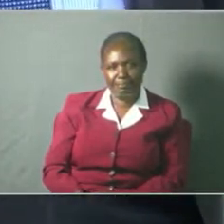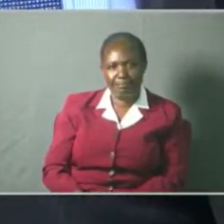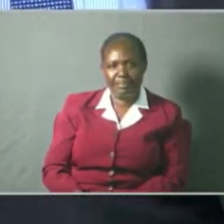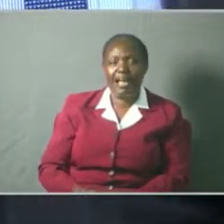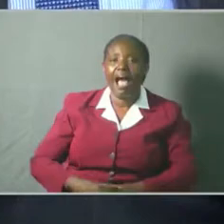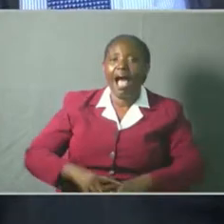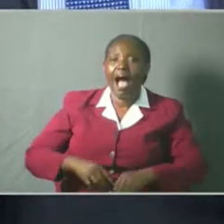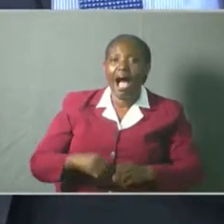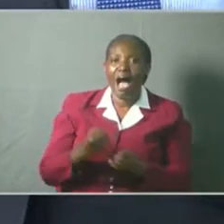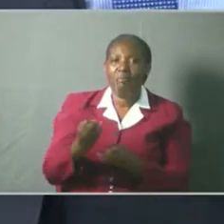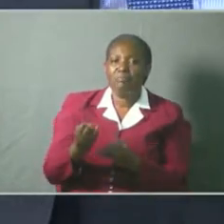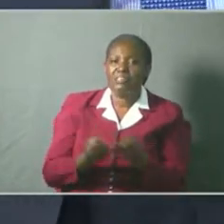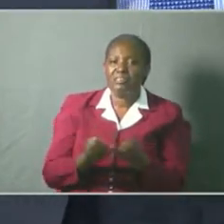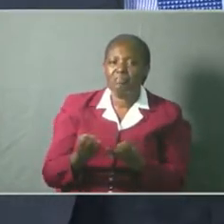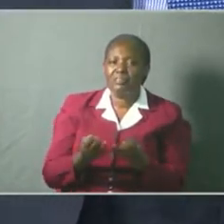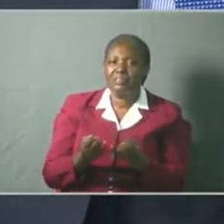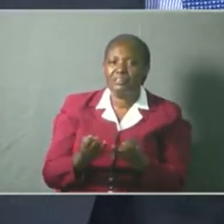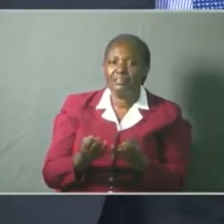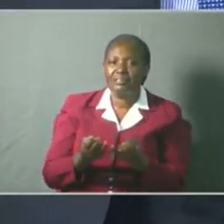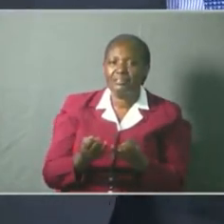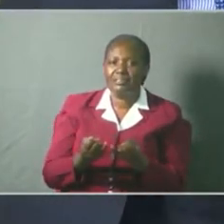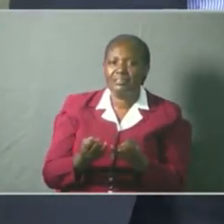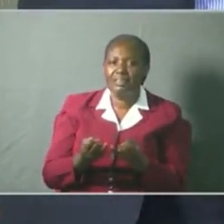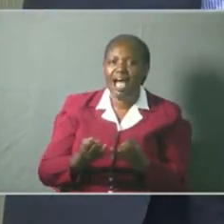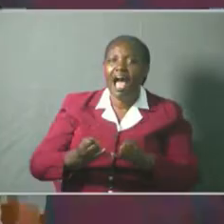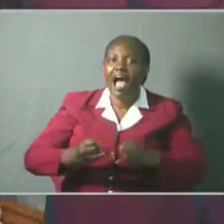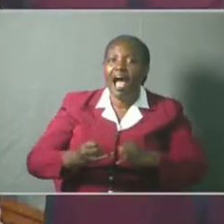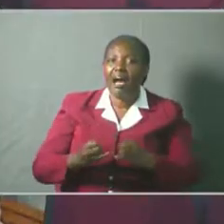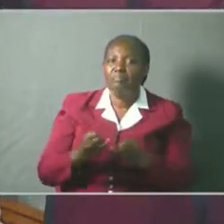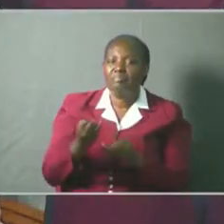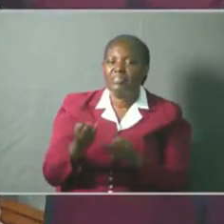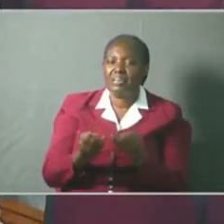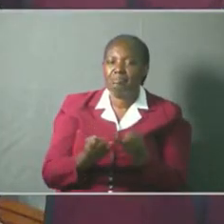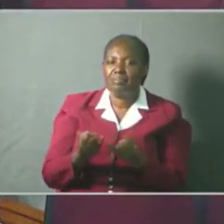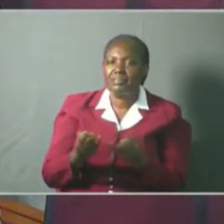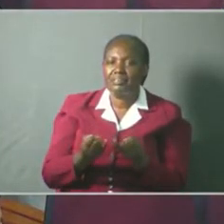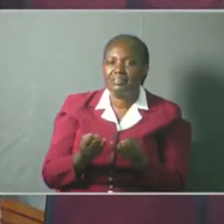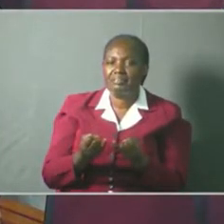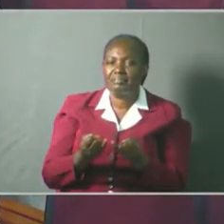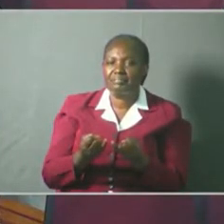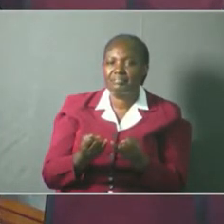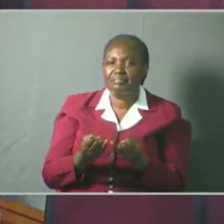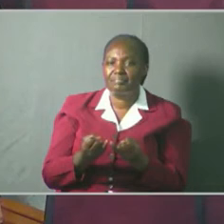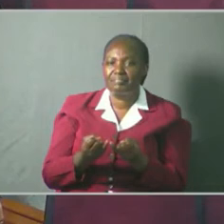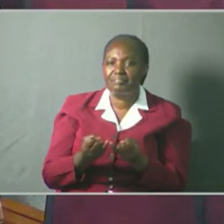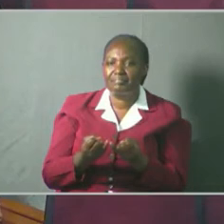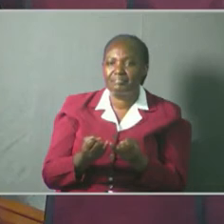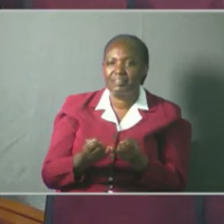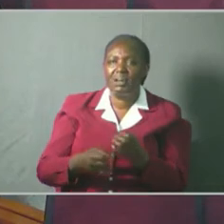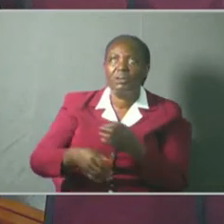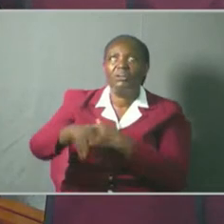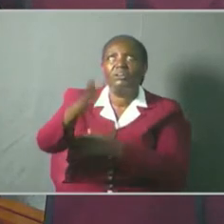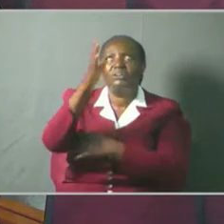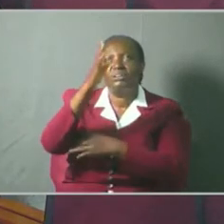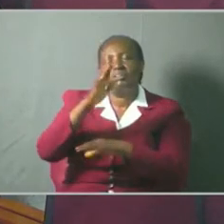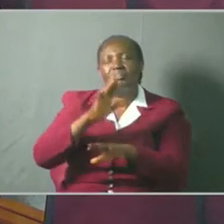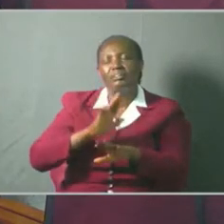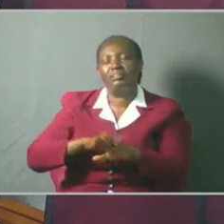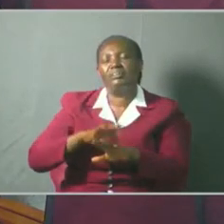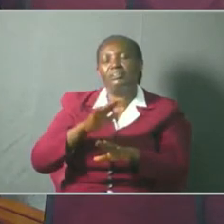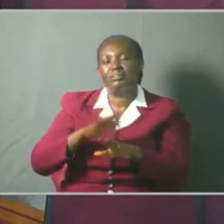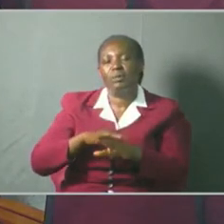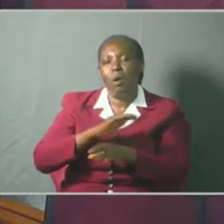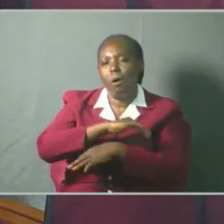Happy Sabbath. Happy Sabbath. Happy Sabbath. Happy Sabbath. God is good? All the